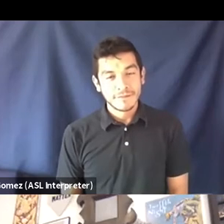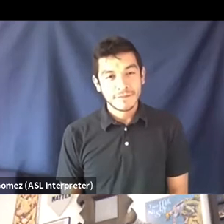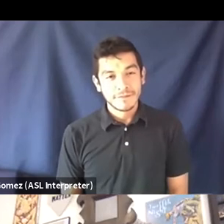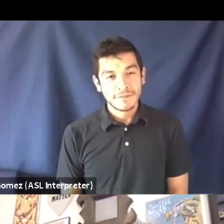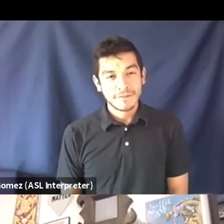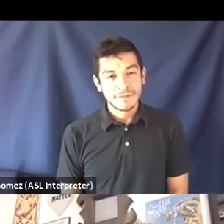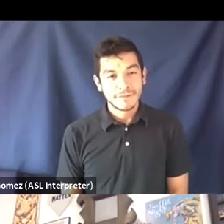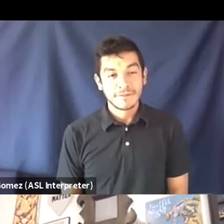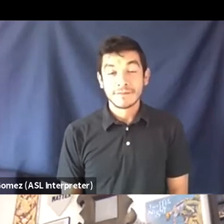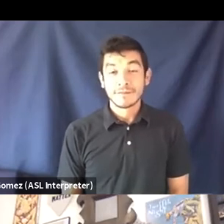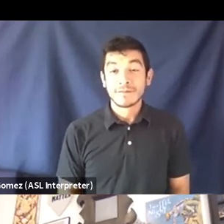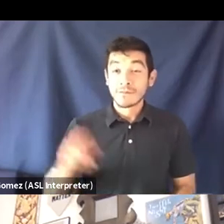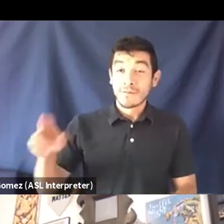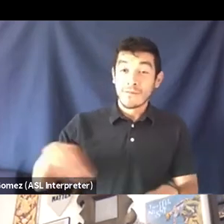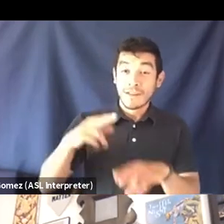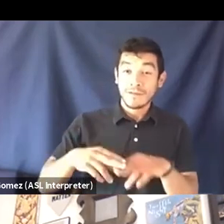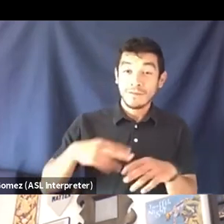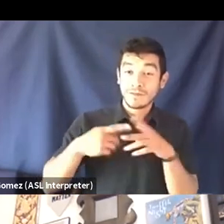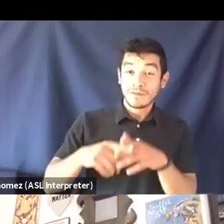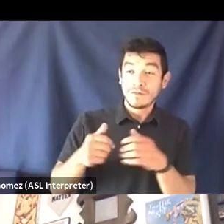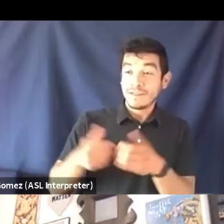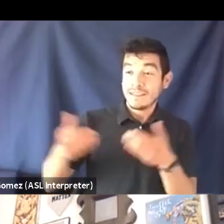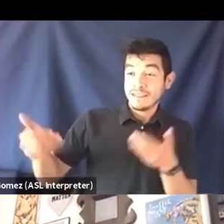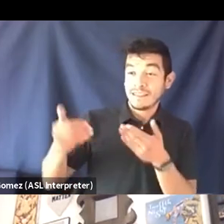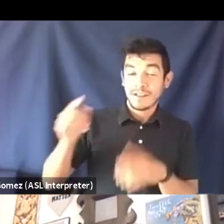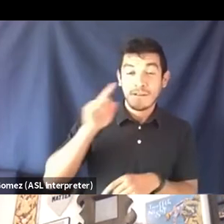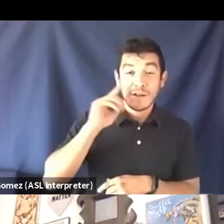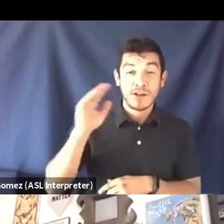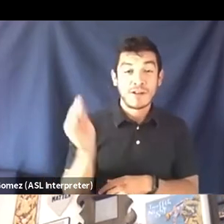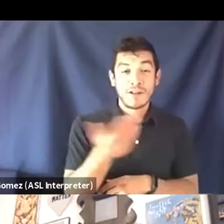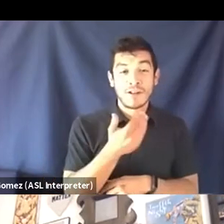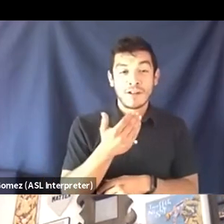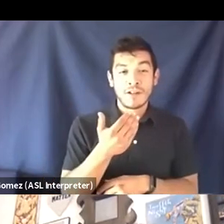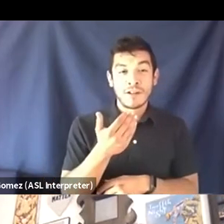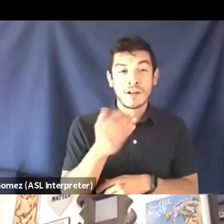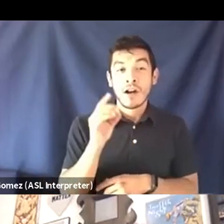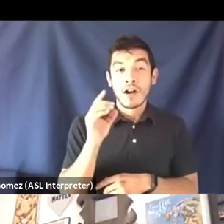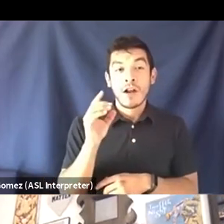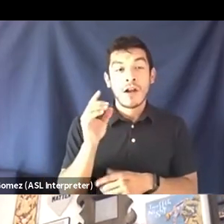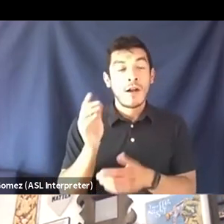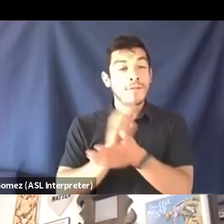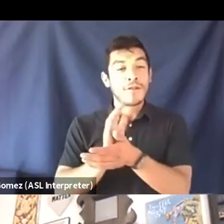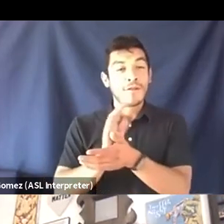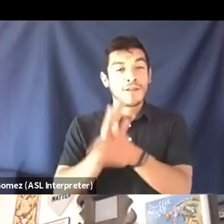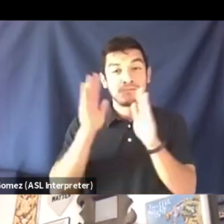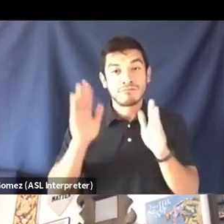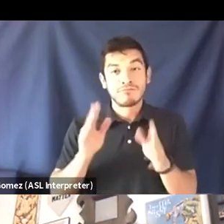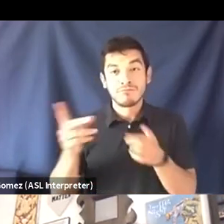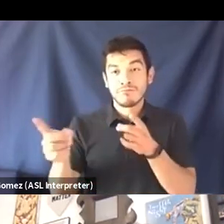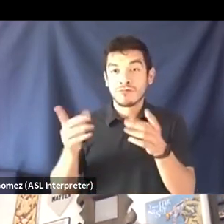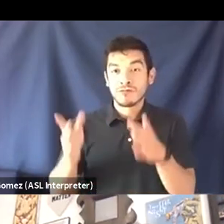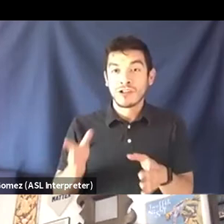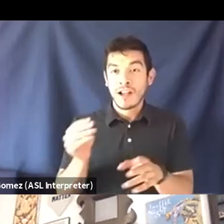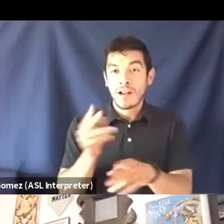So I'm gonna, of course, start with introductions for the documentary's fantastic director and